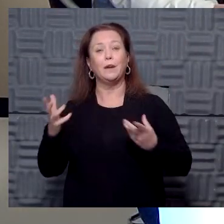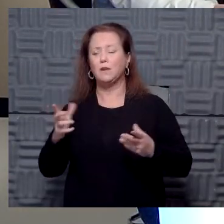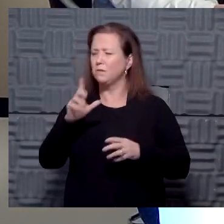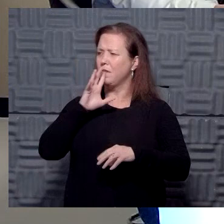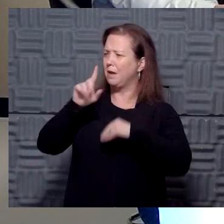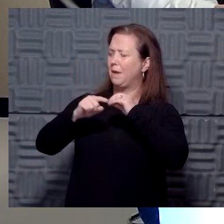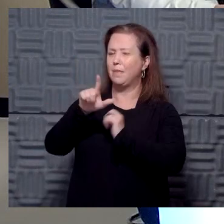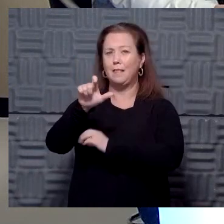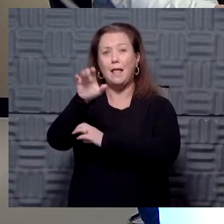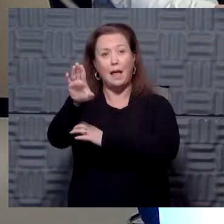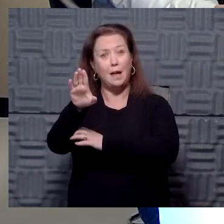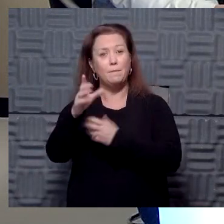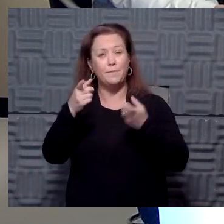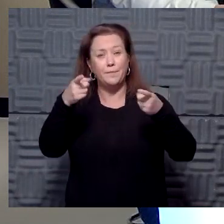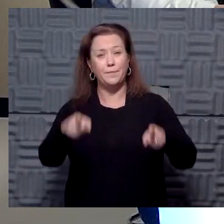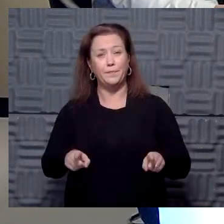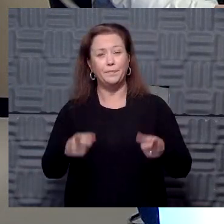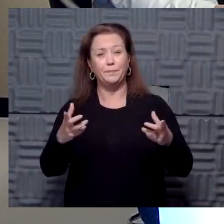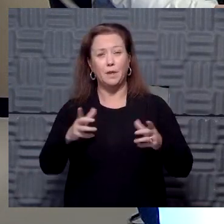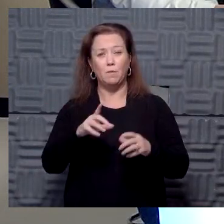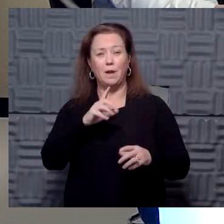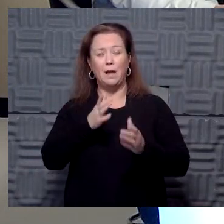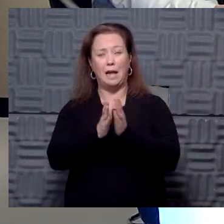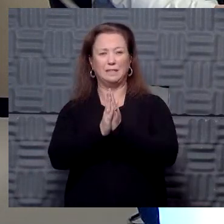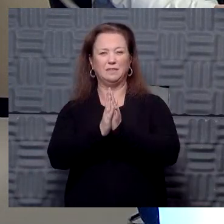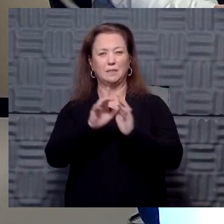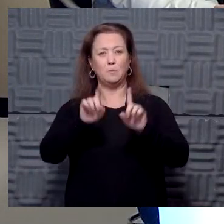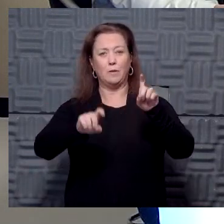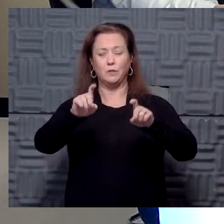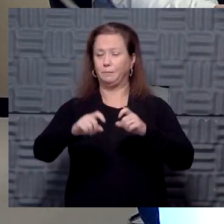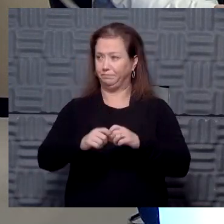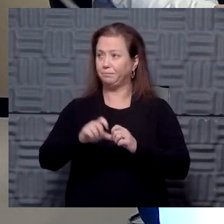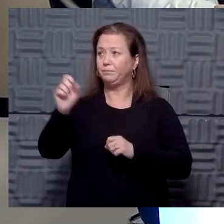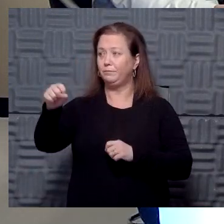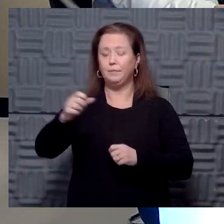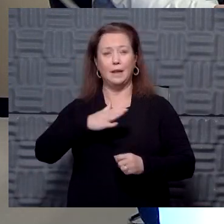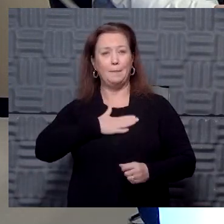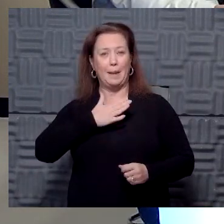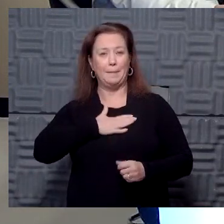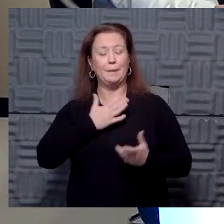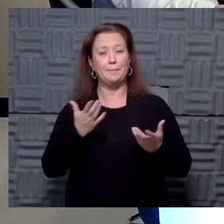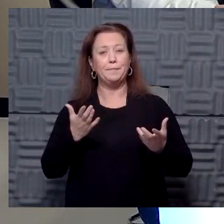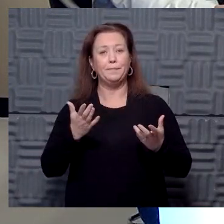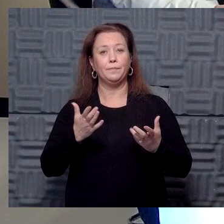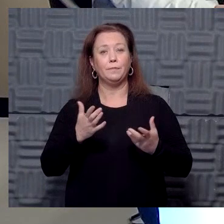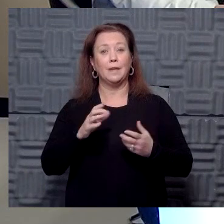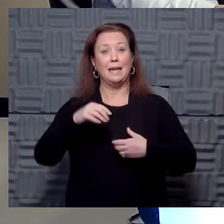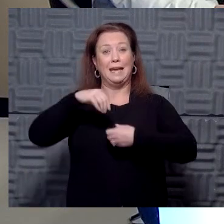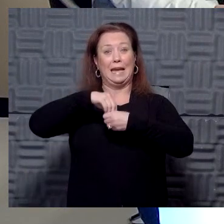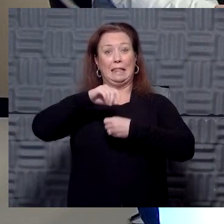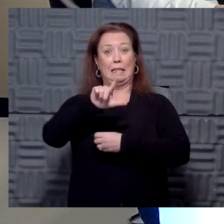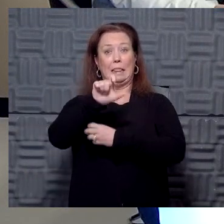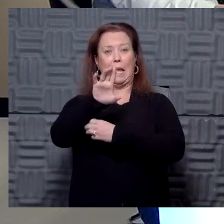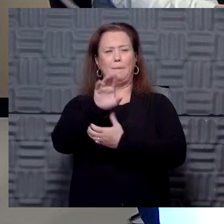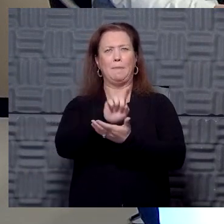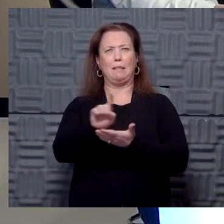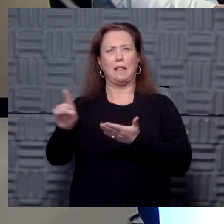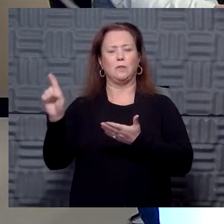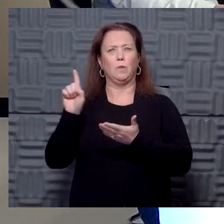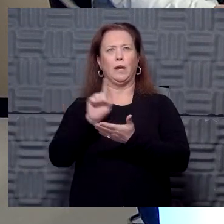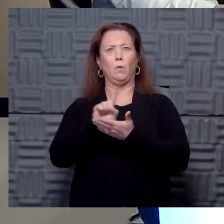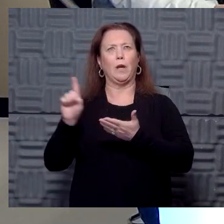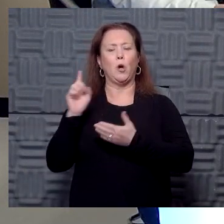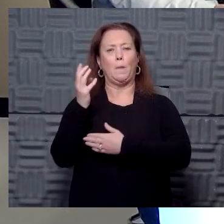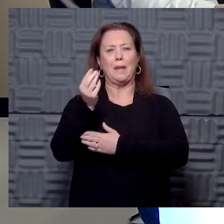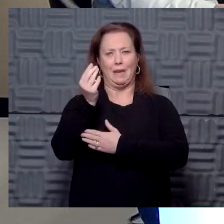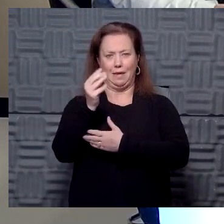lab and what's going on there, and then we're going to open up to some questions. Yeah, no, I'd be happy to. So in our internal lab, about a week ago